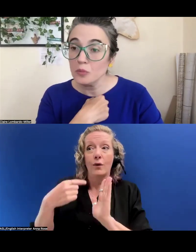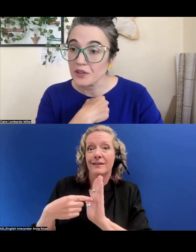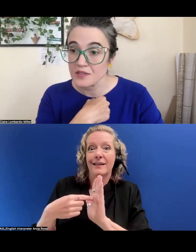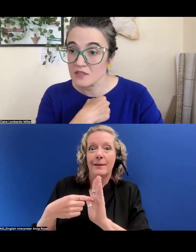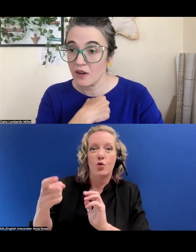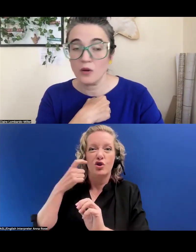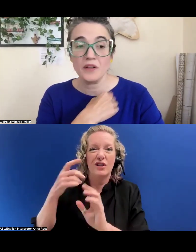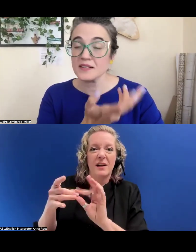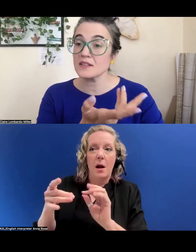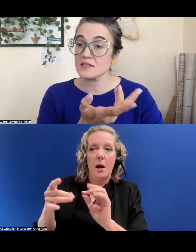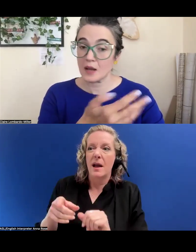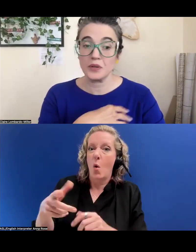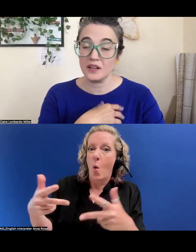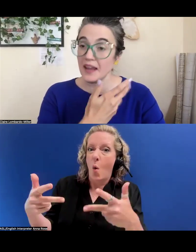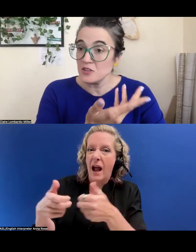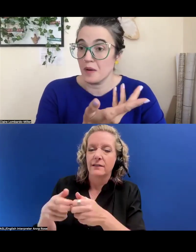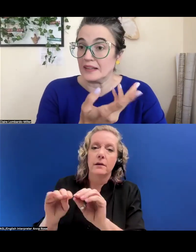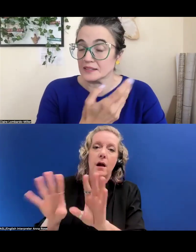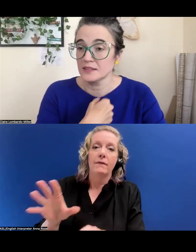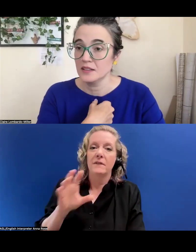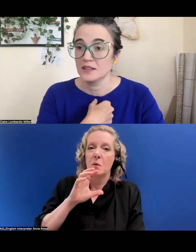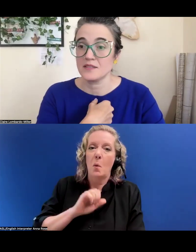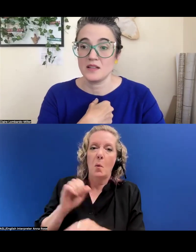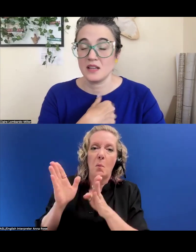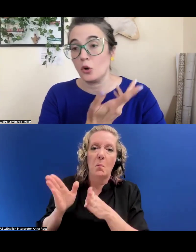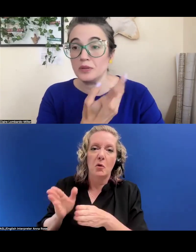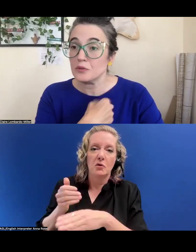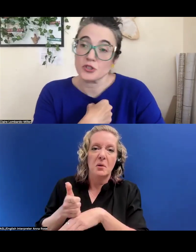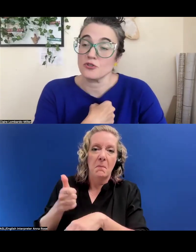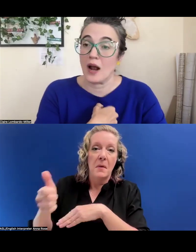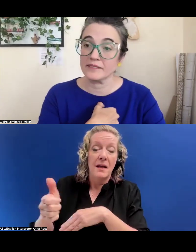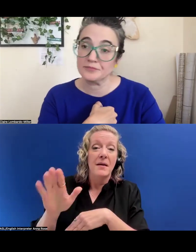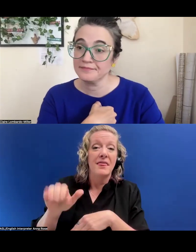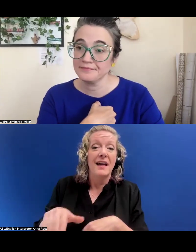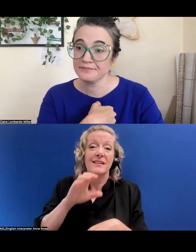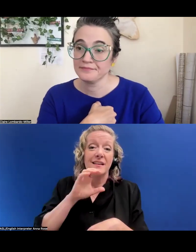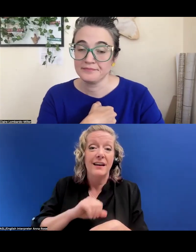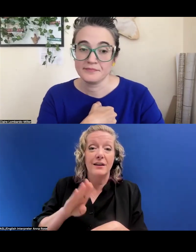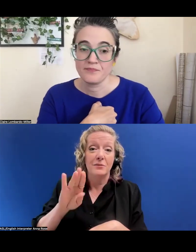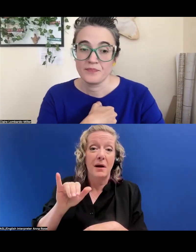the old person's fault. Well, that's an example of age bias, this idea that old people shouldn't drive.